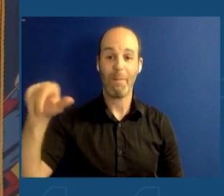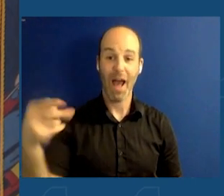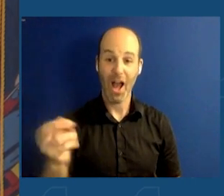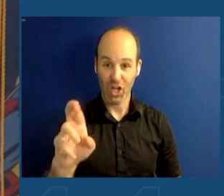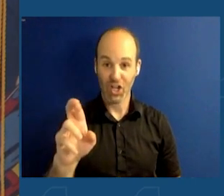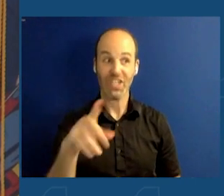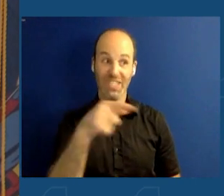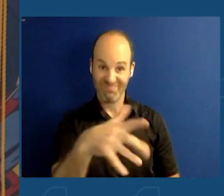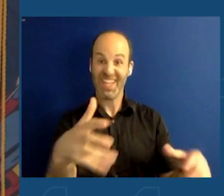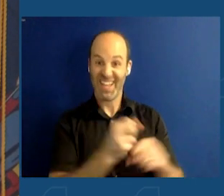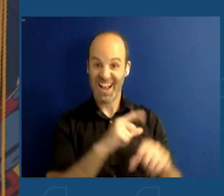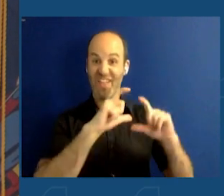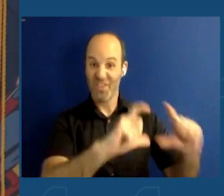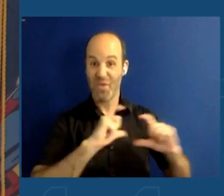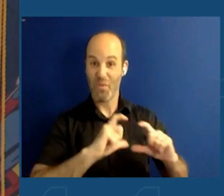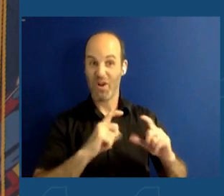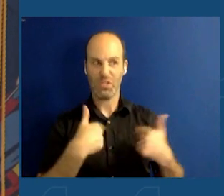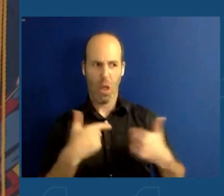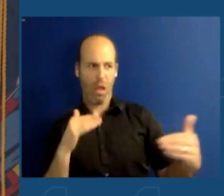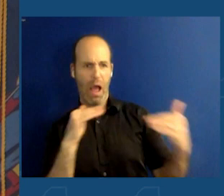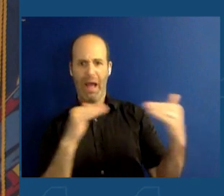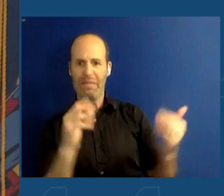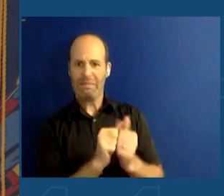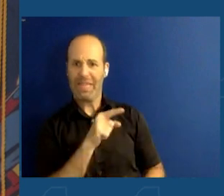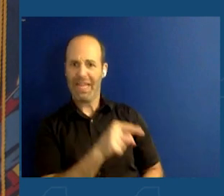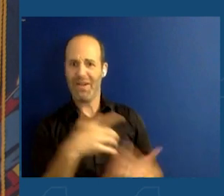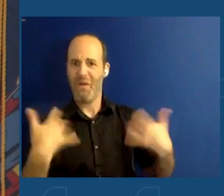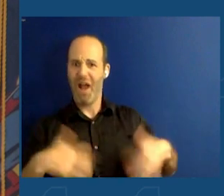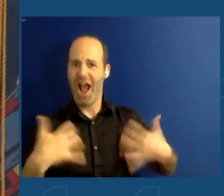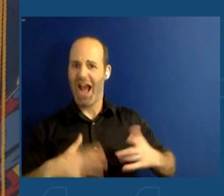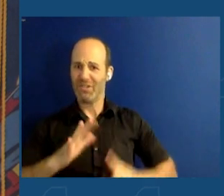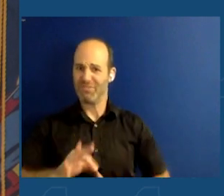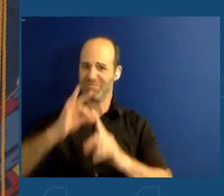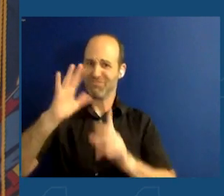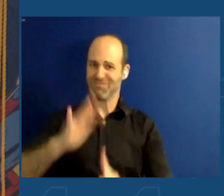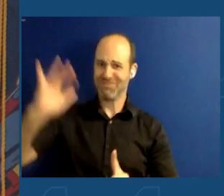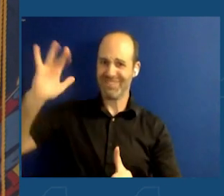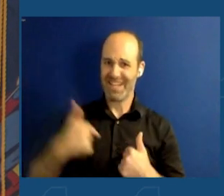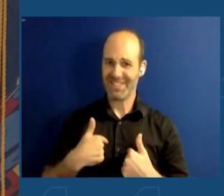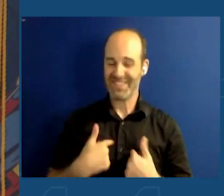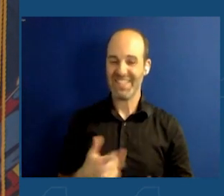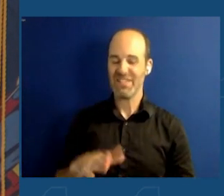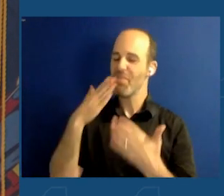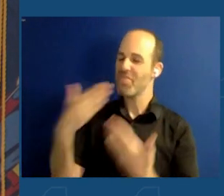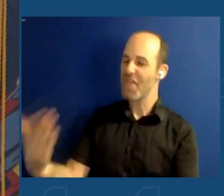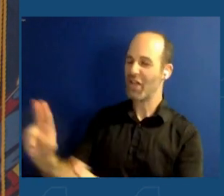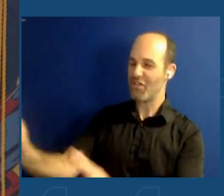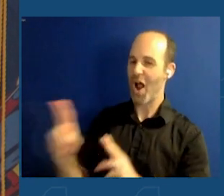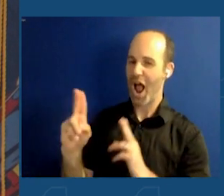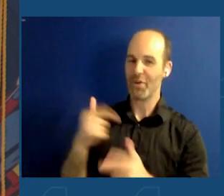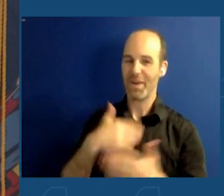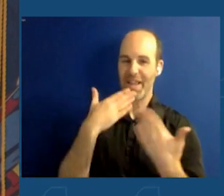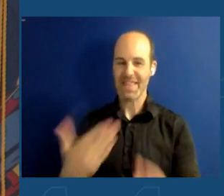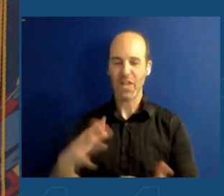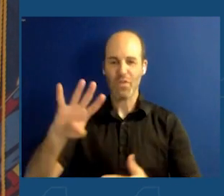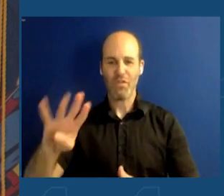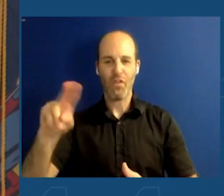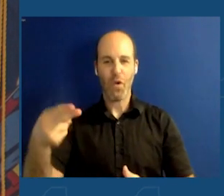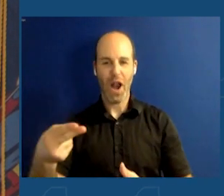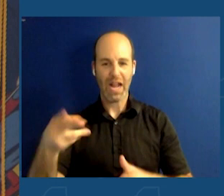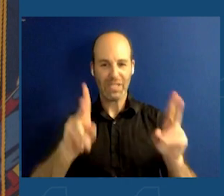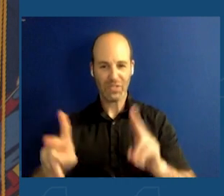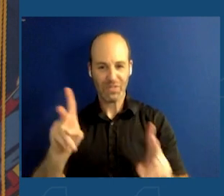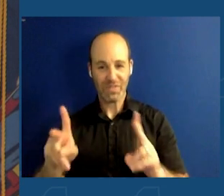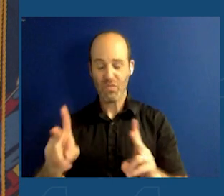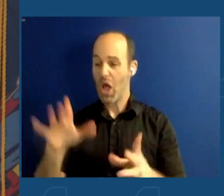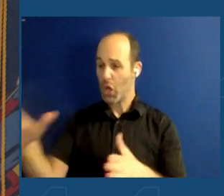here. So thank you for honoring me. Thank you to the 4-H'ers, and you're on a path to leadership because of the skills